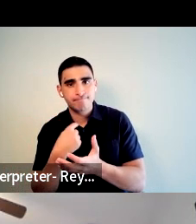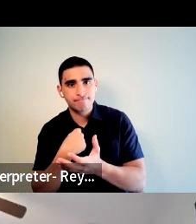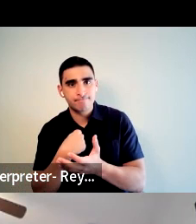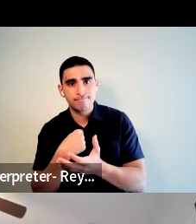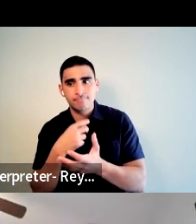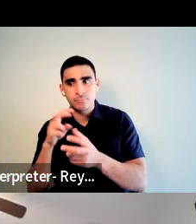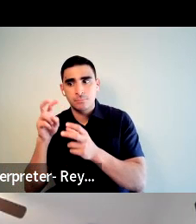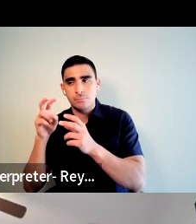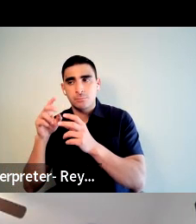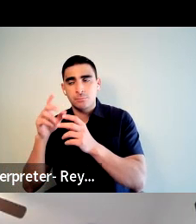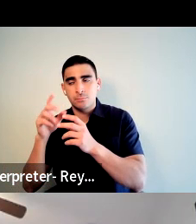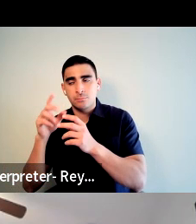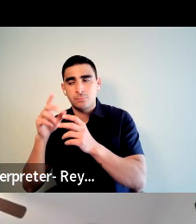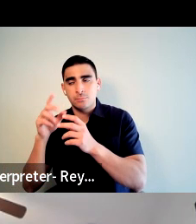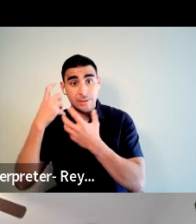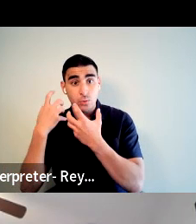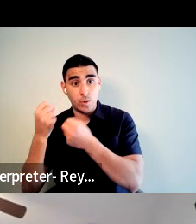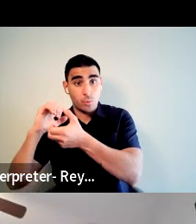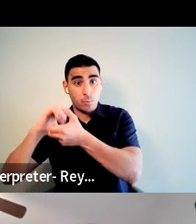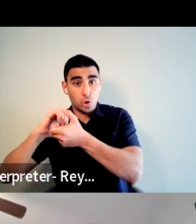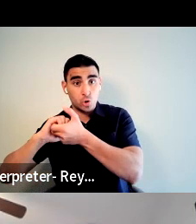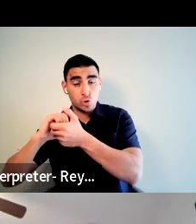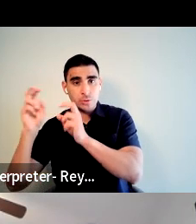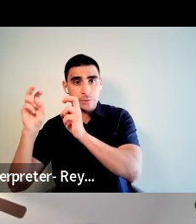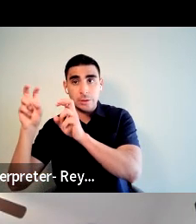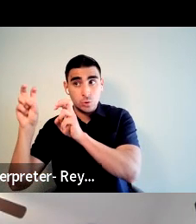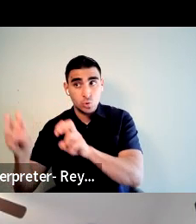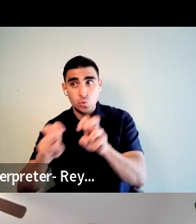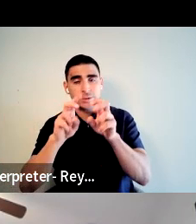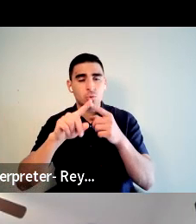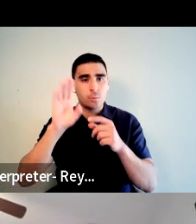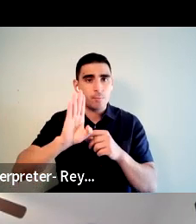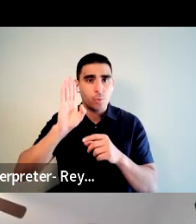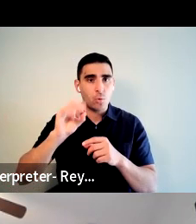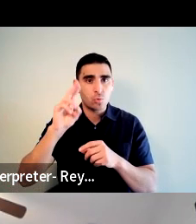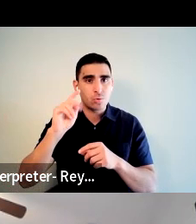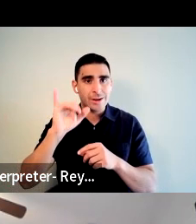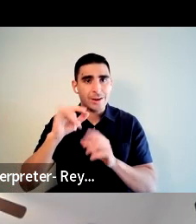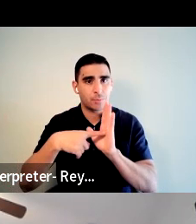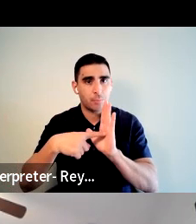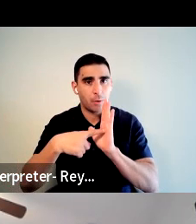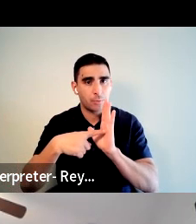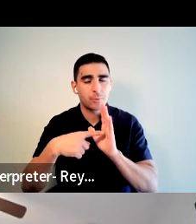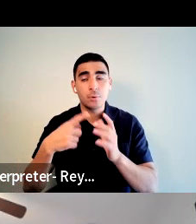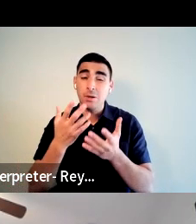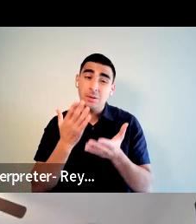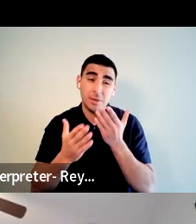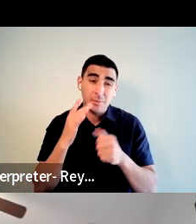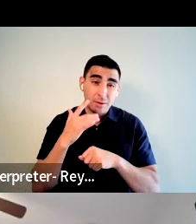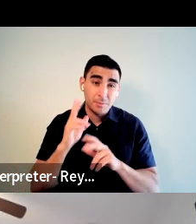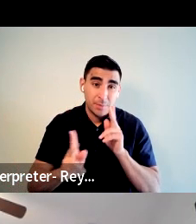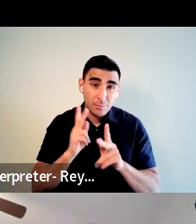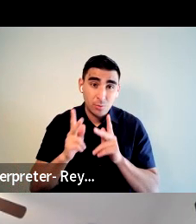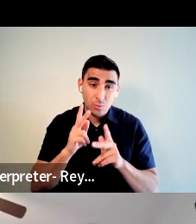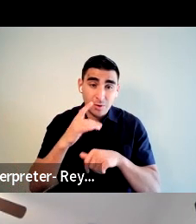Health Partners to the Boulder County model, and it could just be the availability of the people to